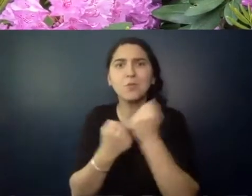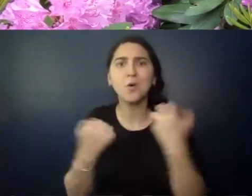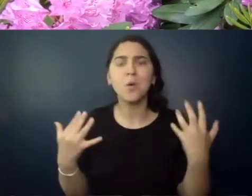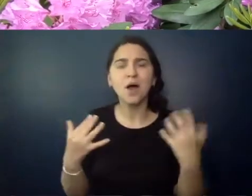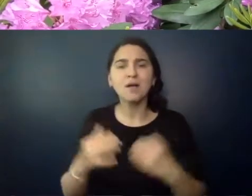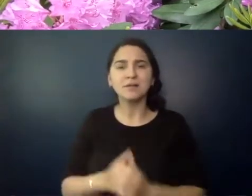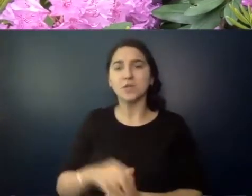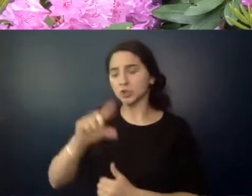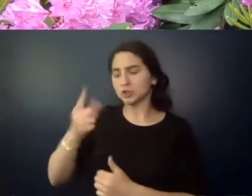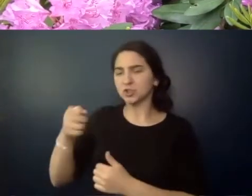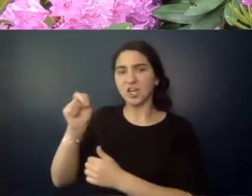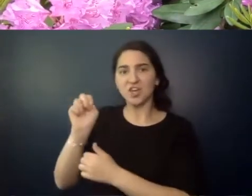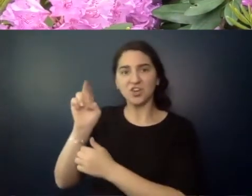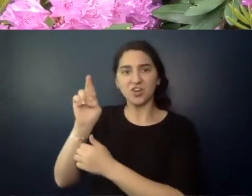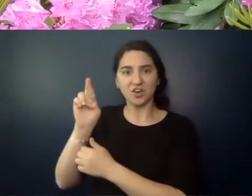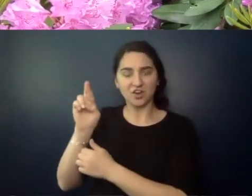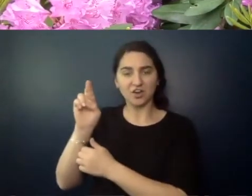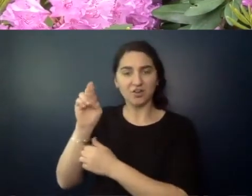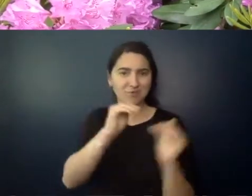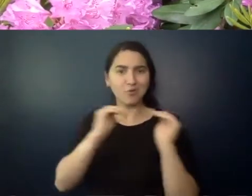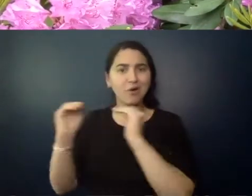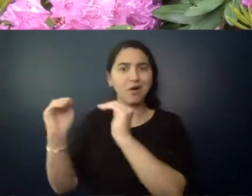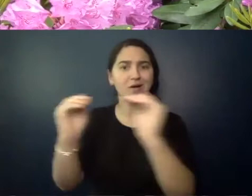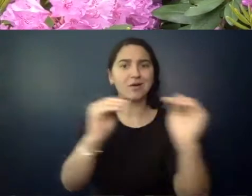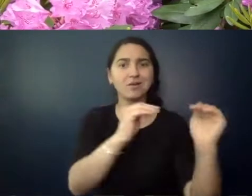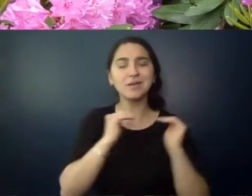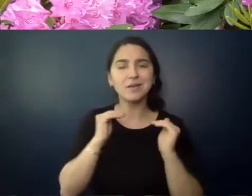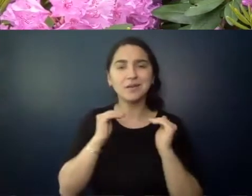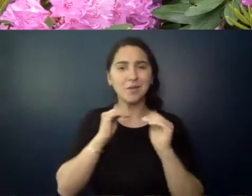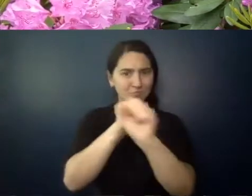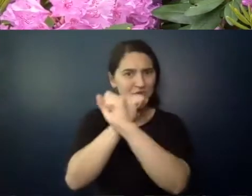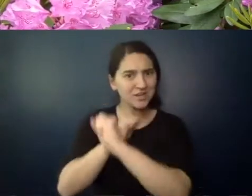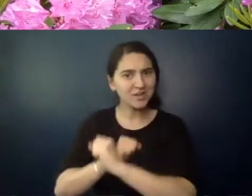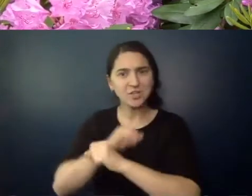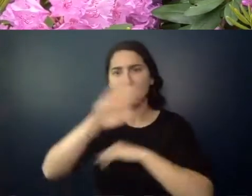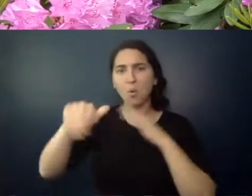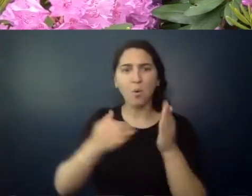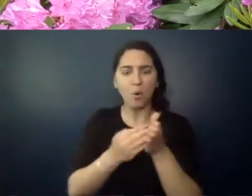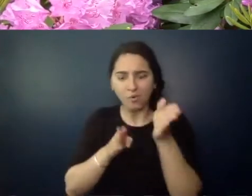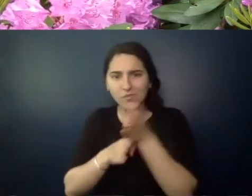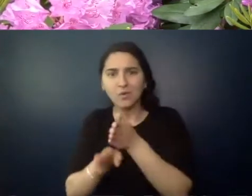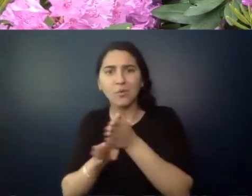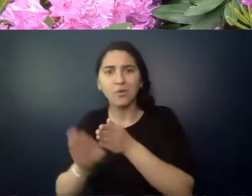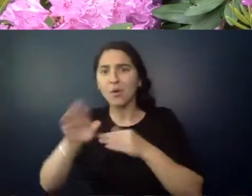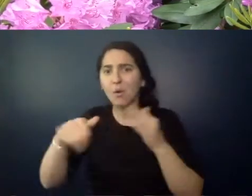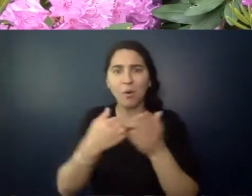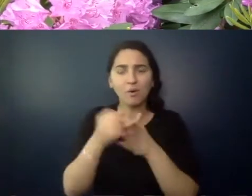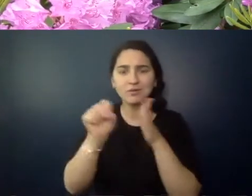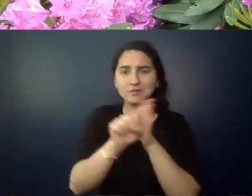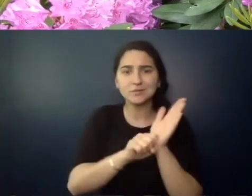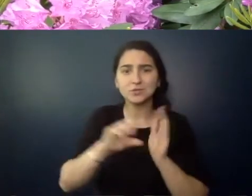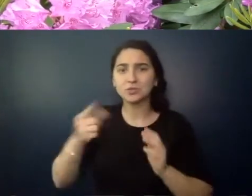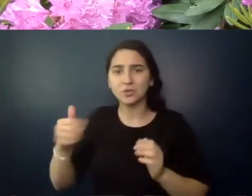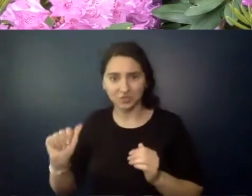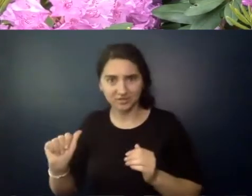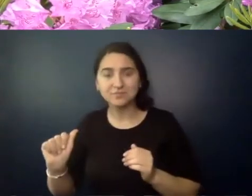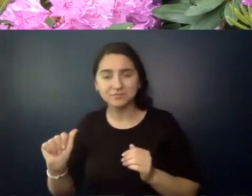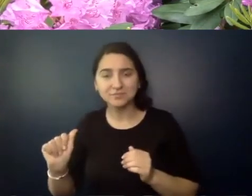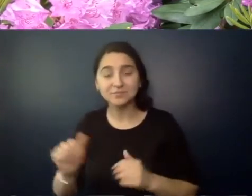for gender equality and the equal protection of all of Georgia's minorities.